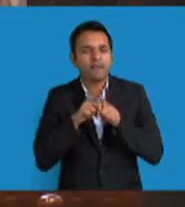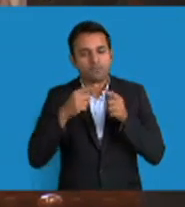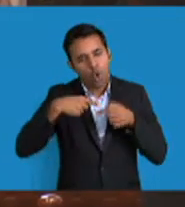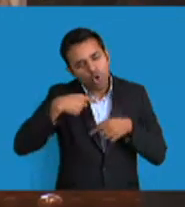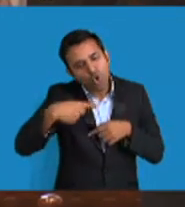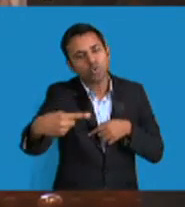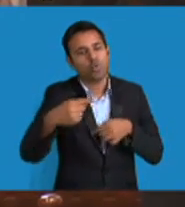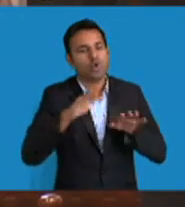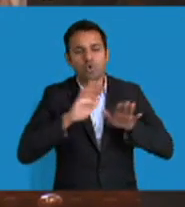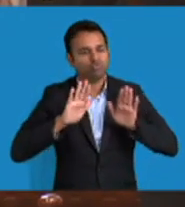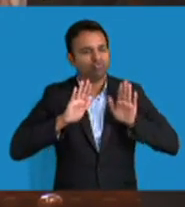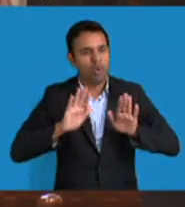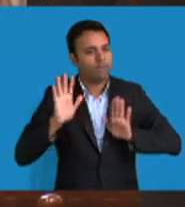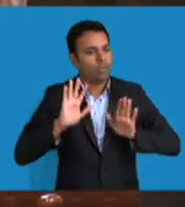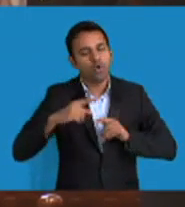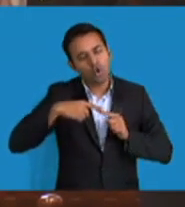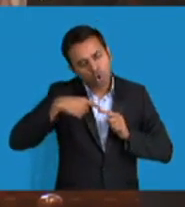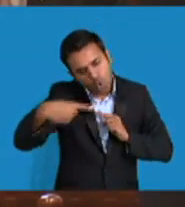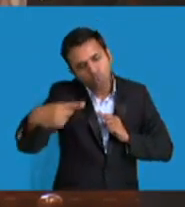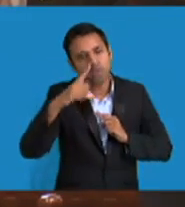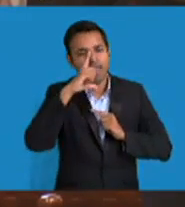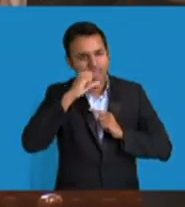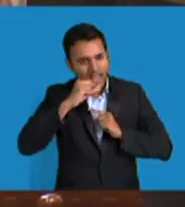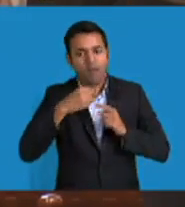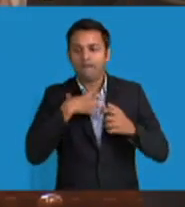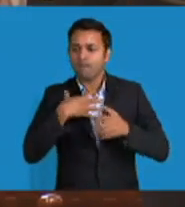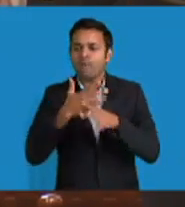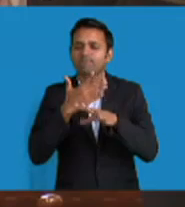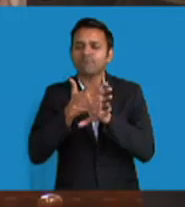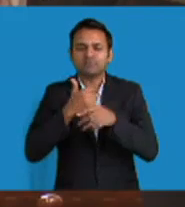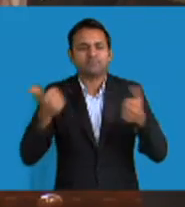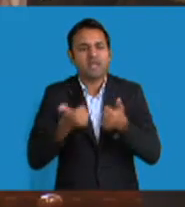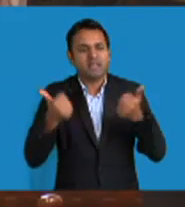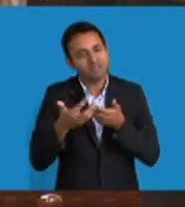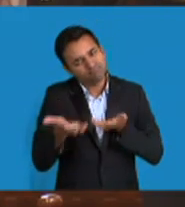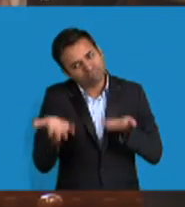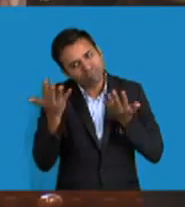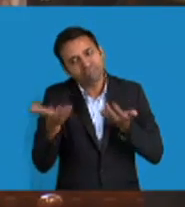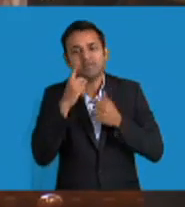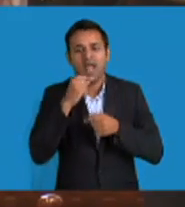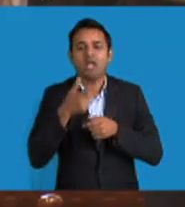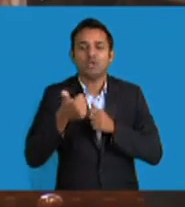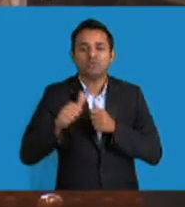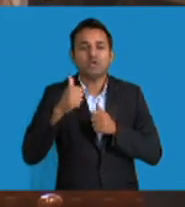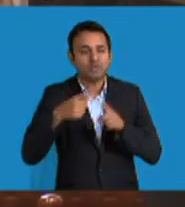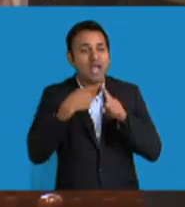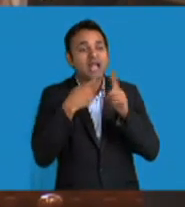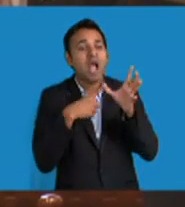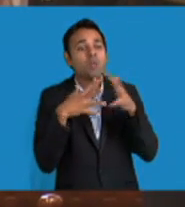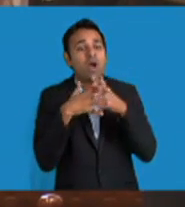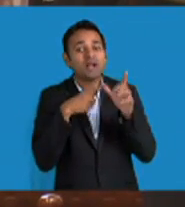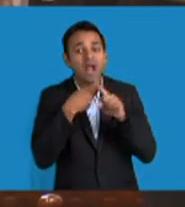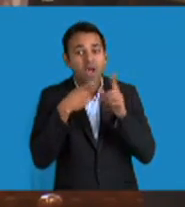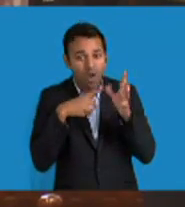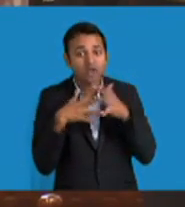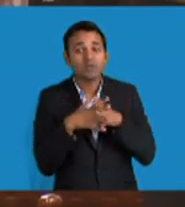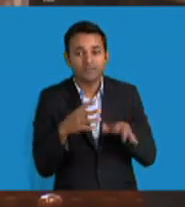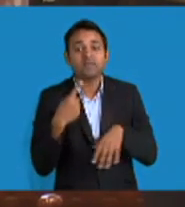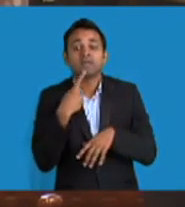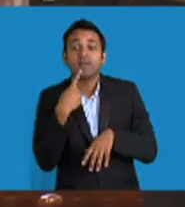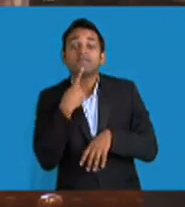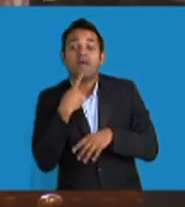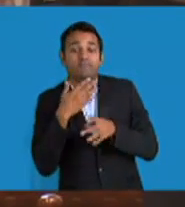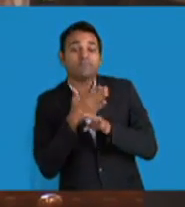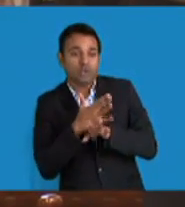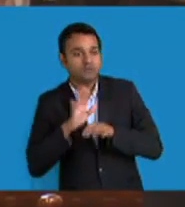The new initiative is similar to the Kaukaua and Donu bans, The Set Size campaign to be launched soon